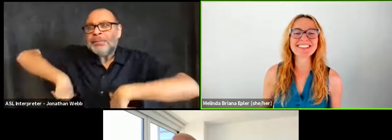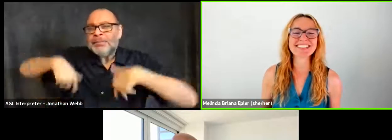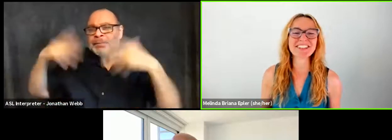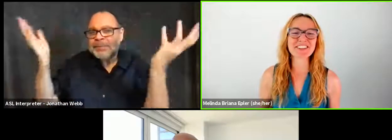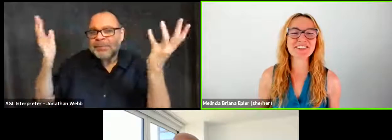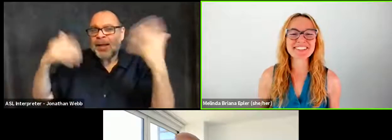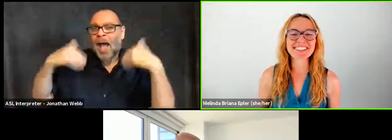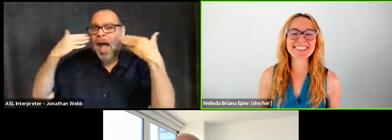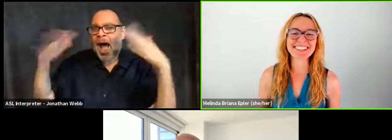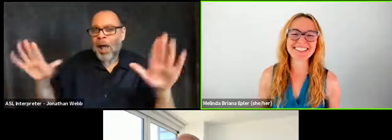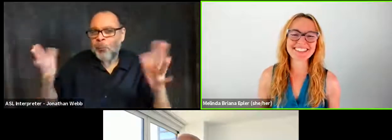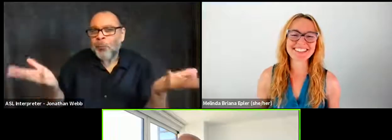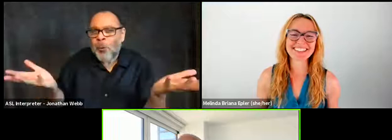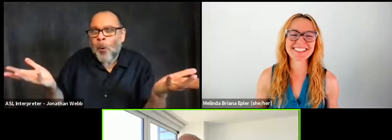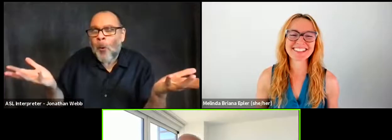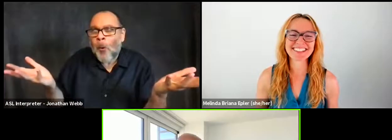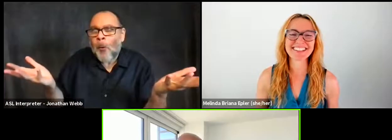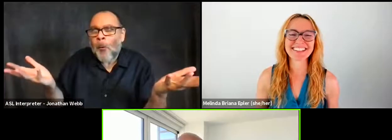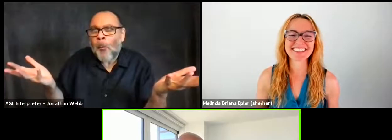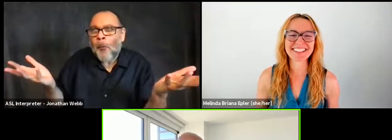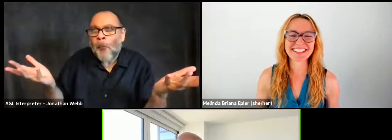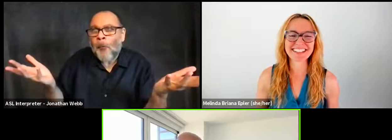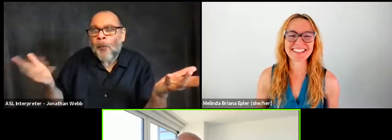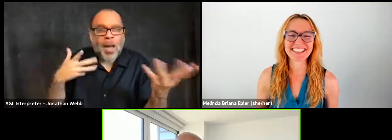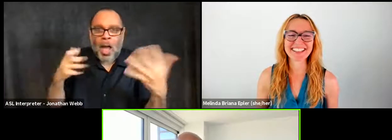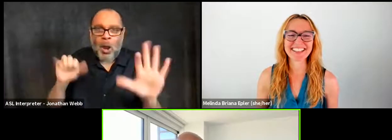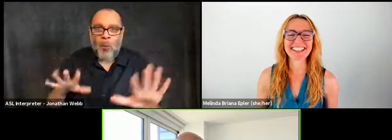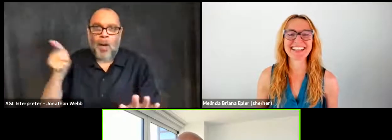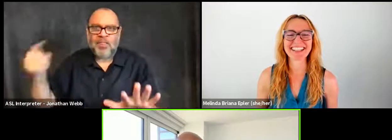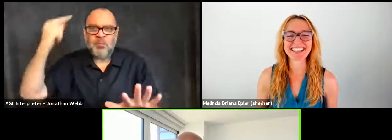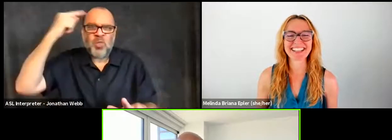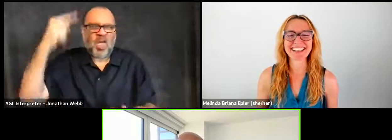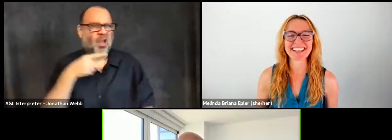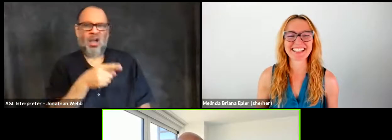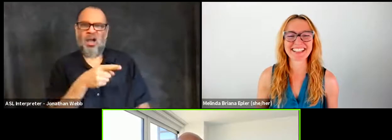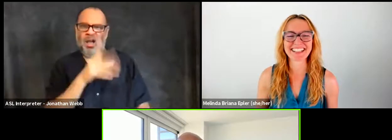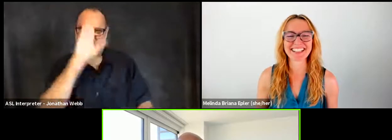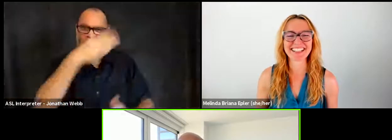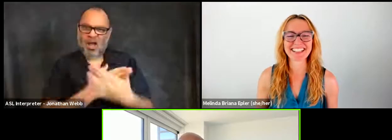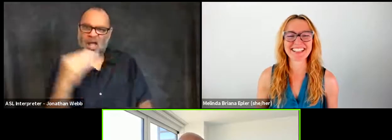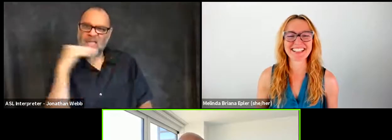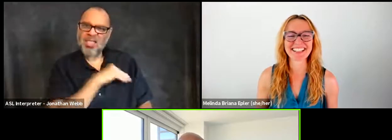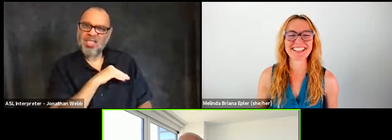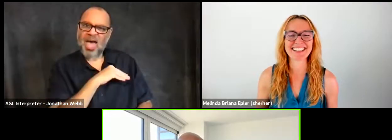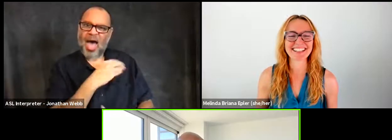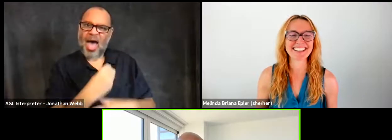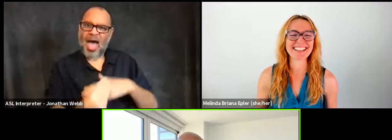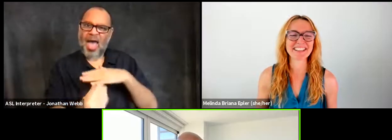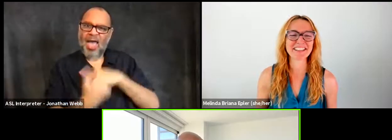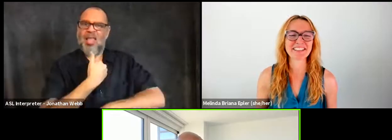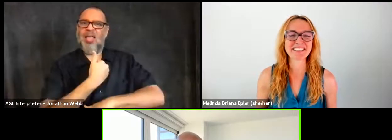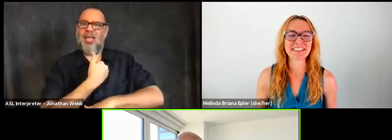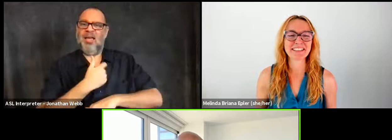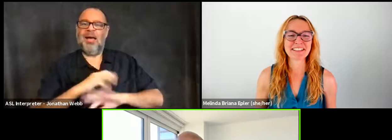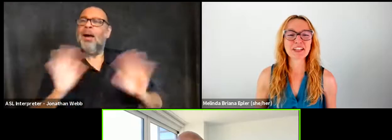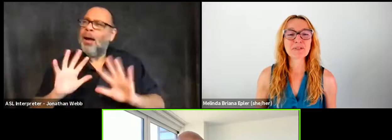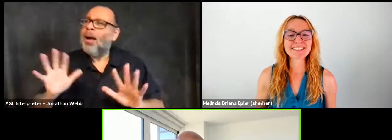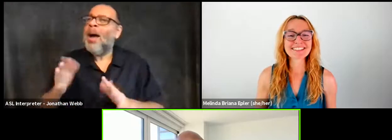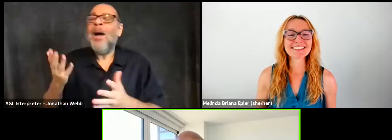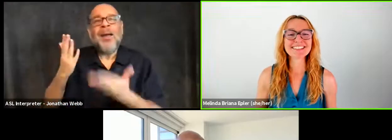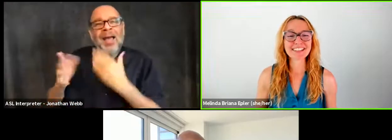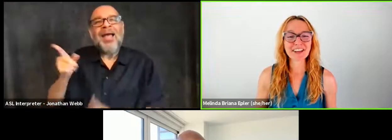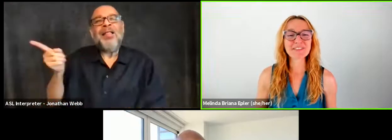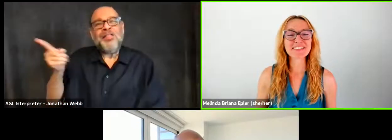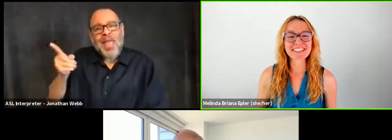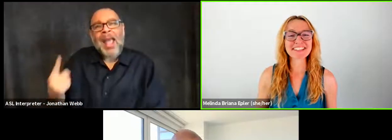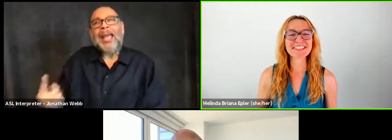You heard it in your community. I've heard it in my community. I'm not sure my parents actually told me that. I know I heard